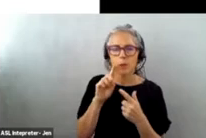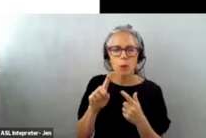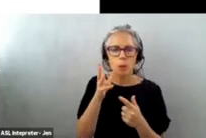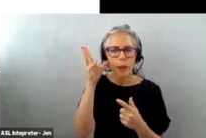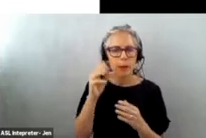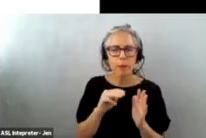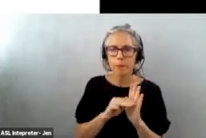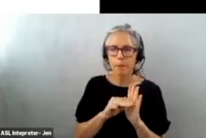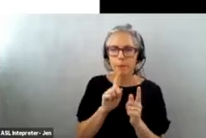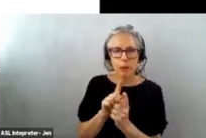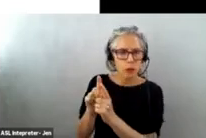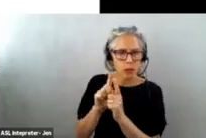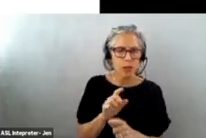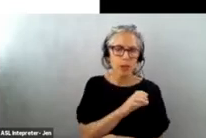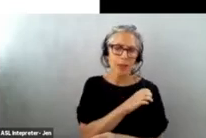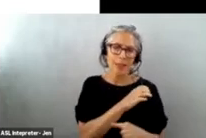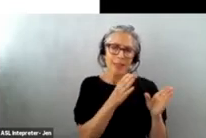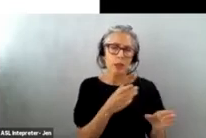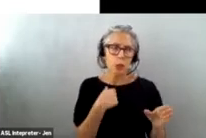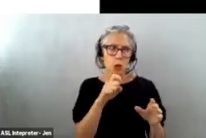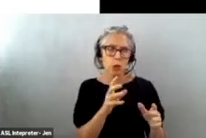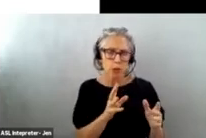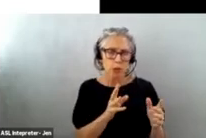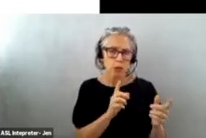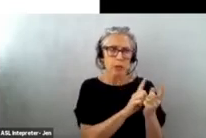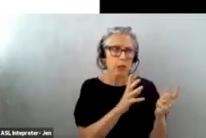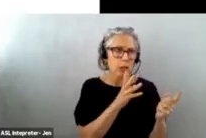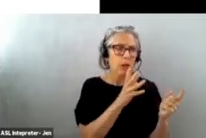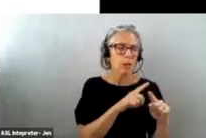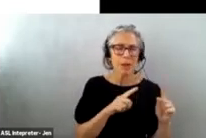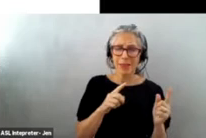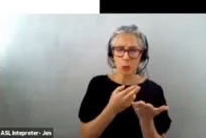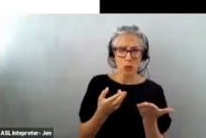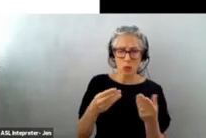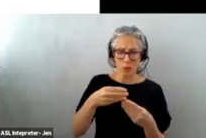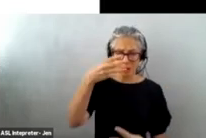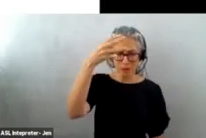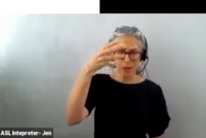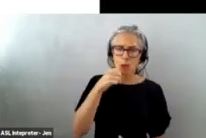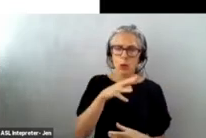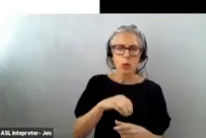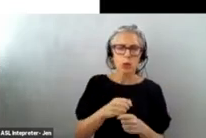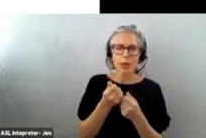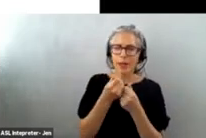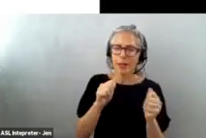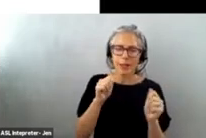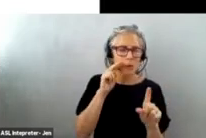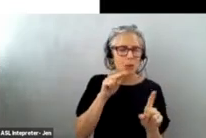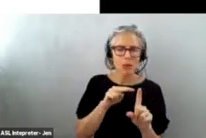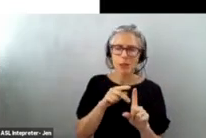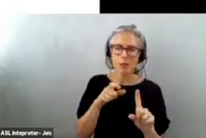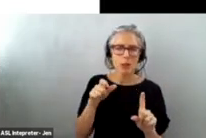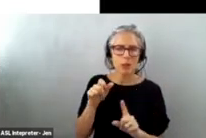and clinicians that we were suggested to talk to. However, those resources often don't include any perspectives